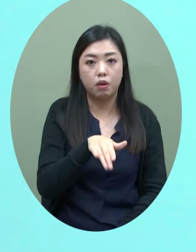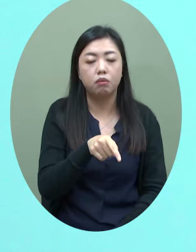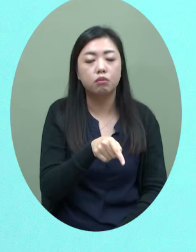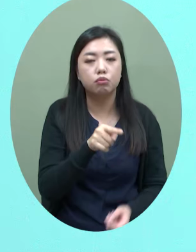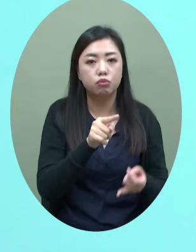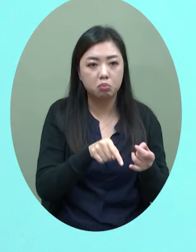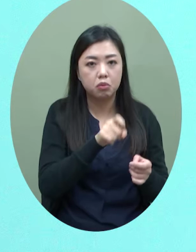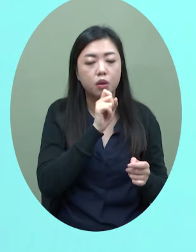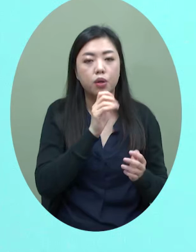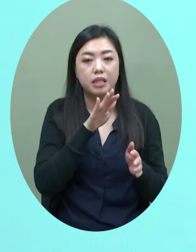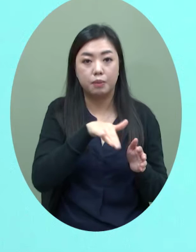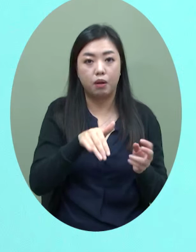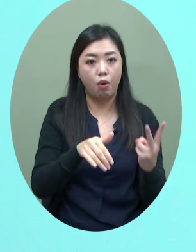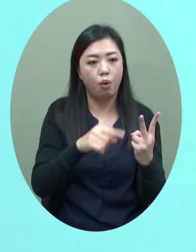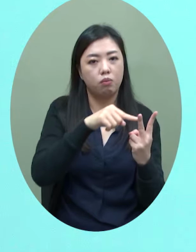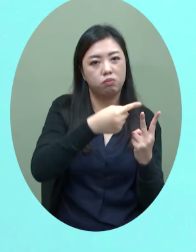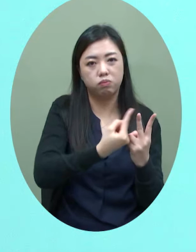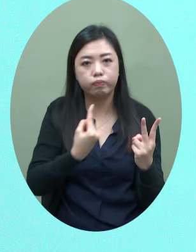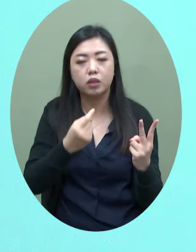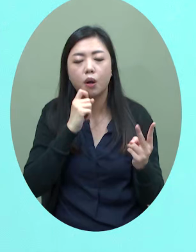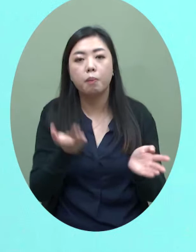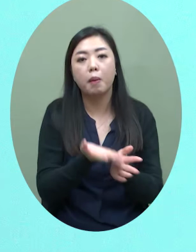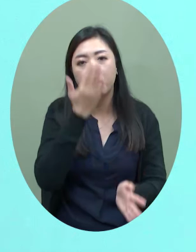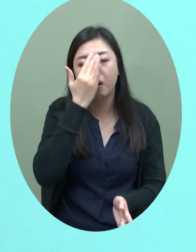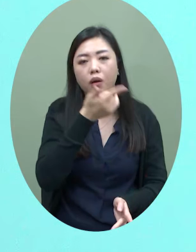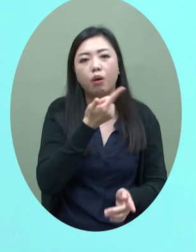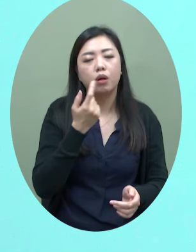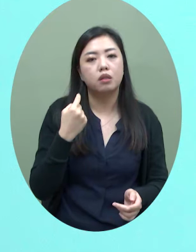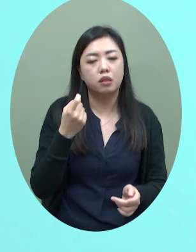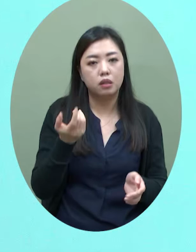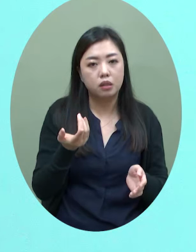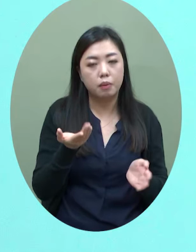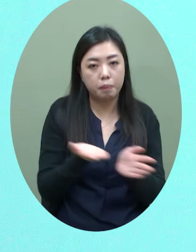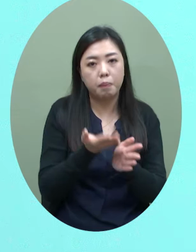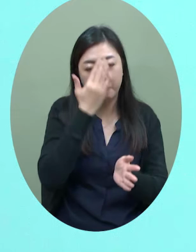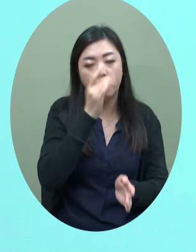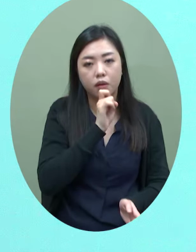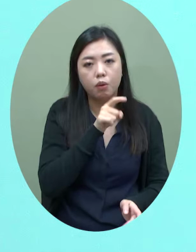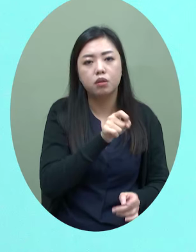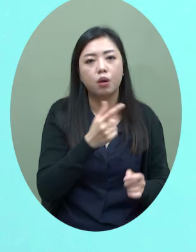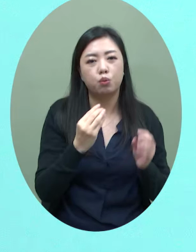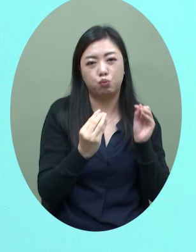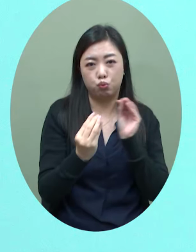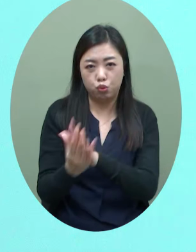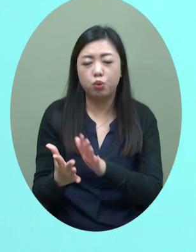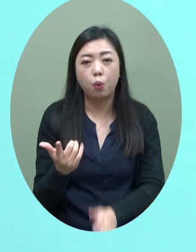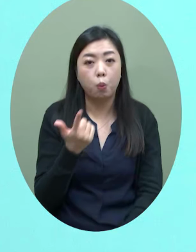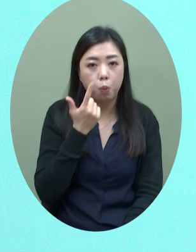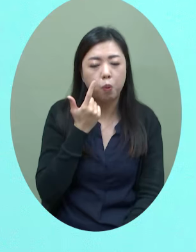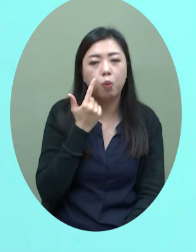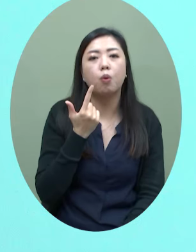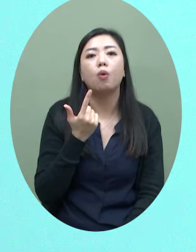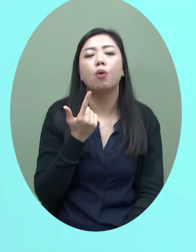quite infectious and they are very close contacts living in the same family. And as far as the workplace